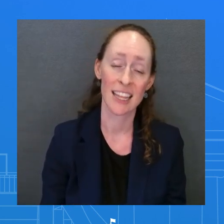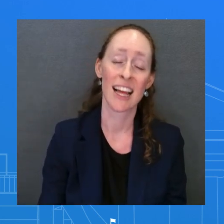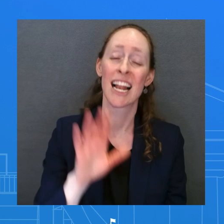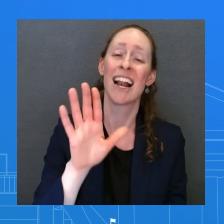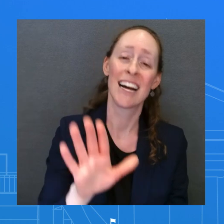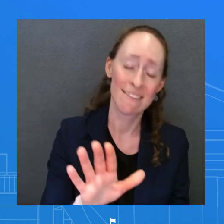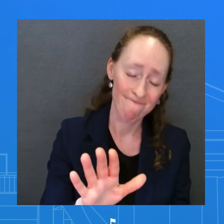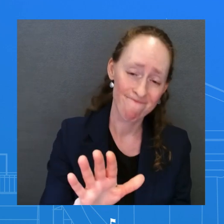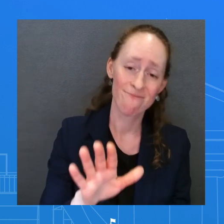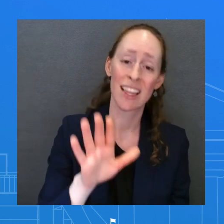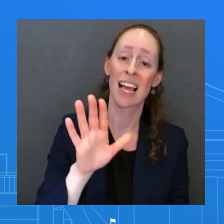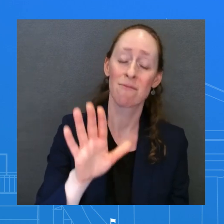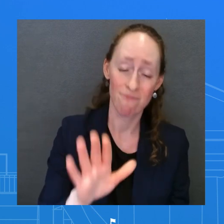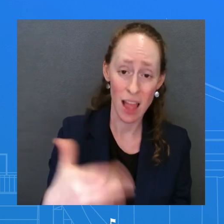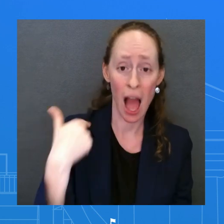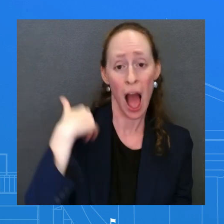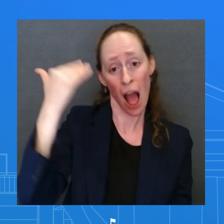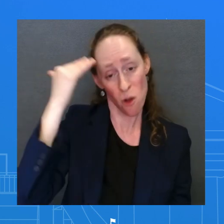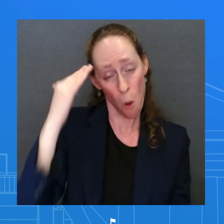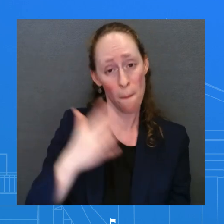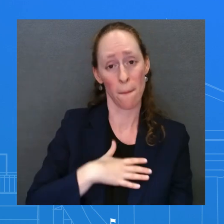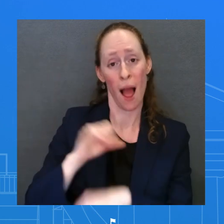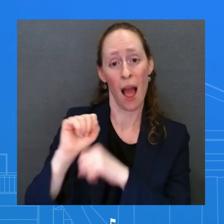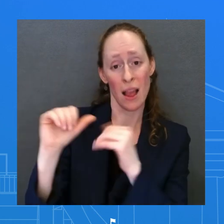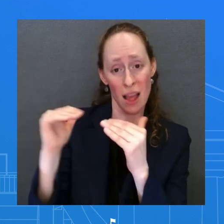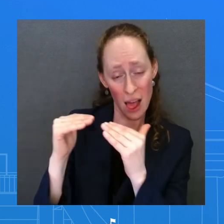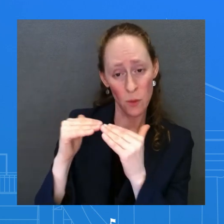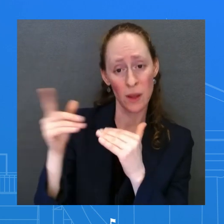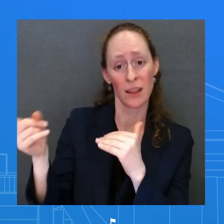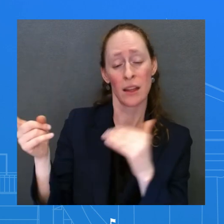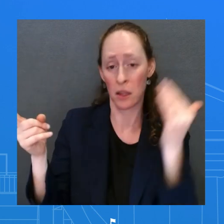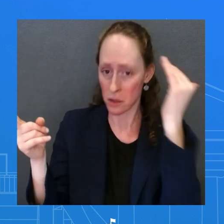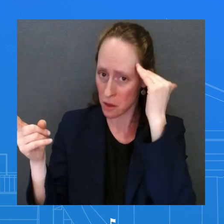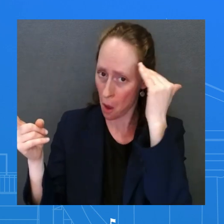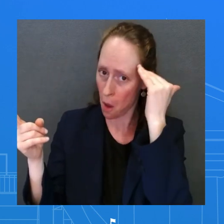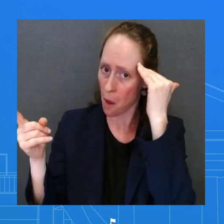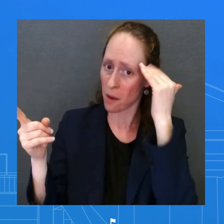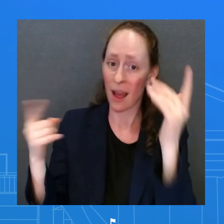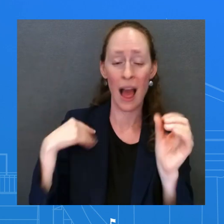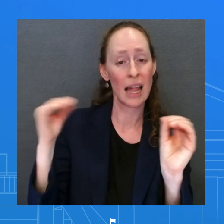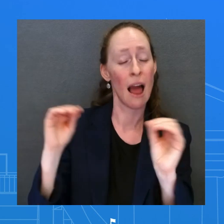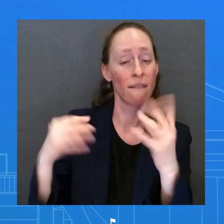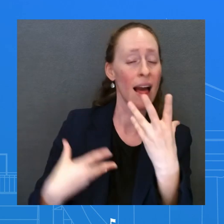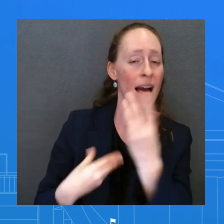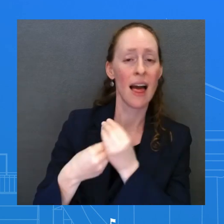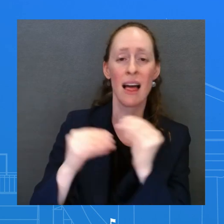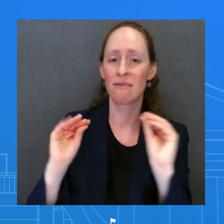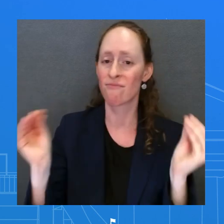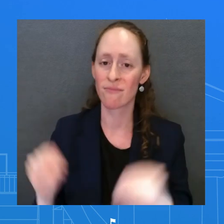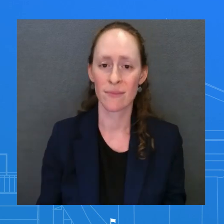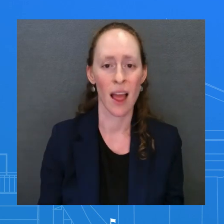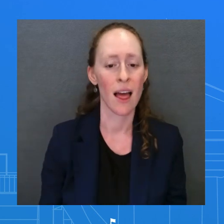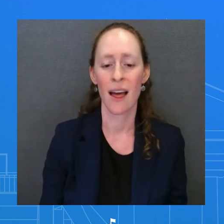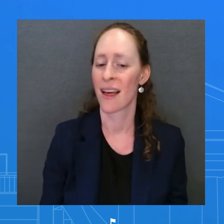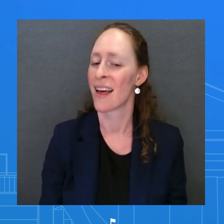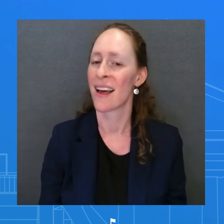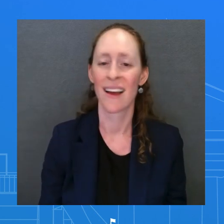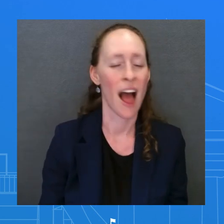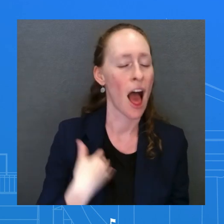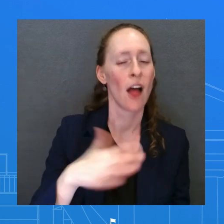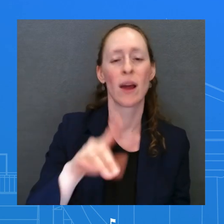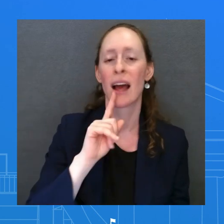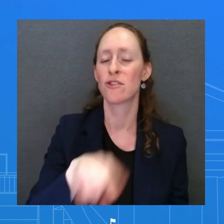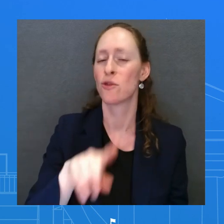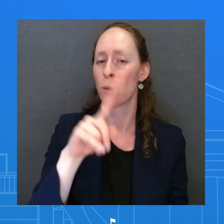He addressed this at the White House Counsel. I just don't have anything else to share. In the shakedown attempt? I just answered the question. I just answered the question. No,